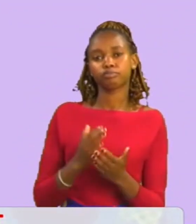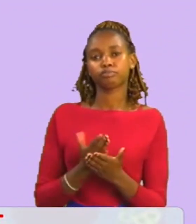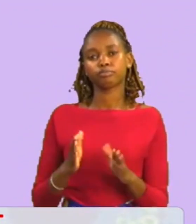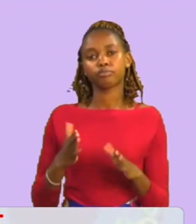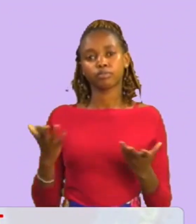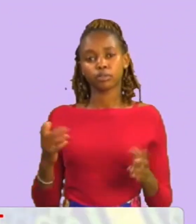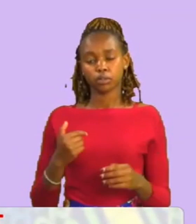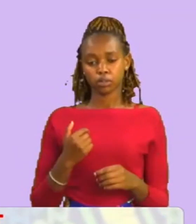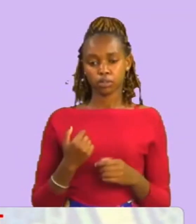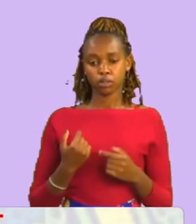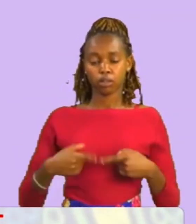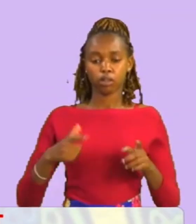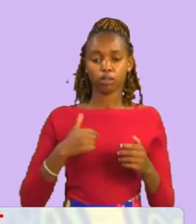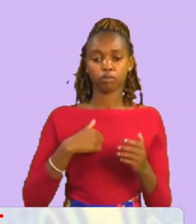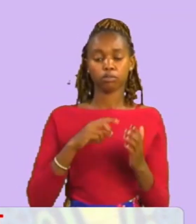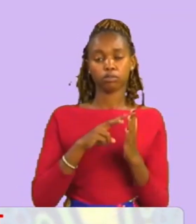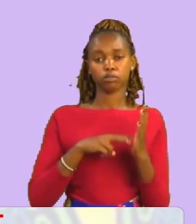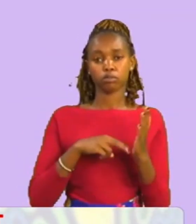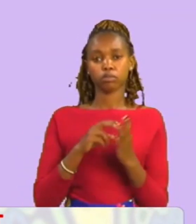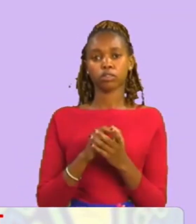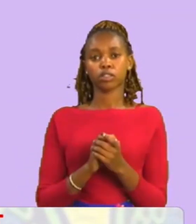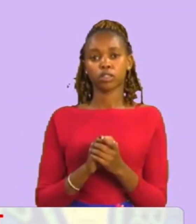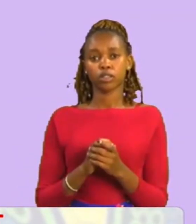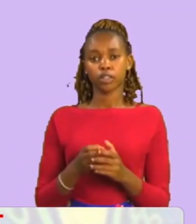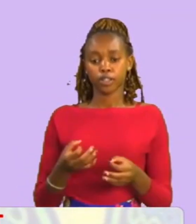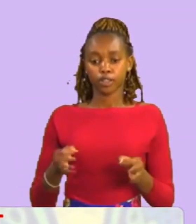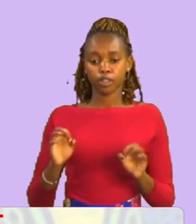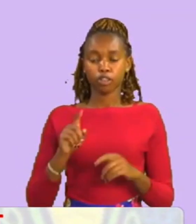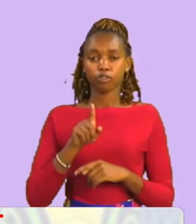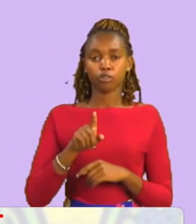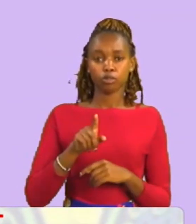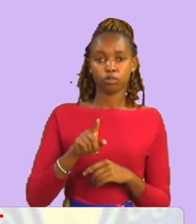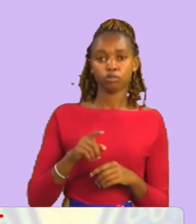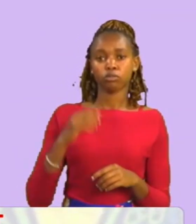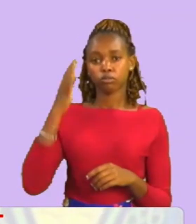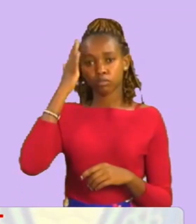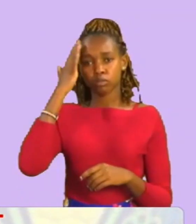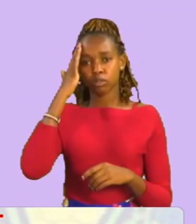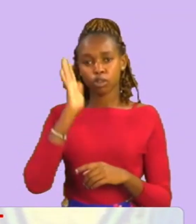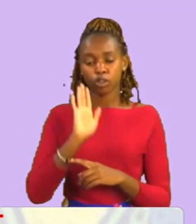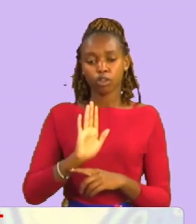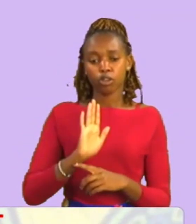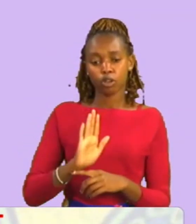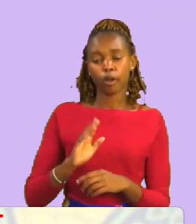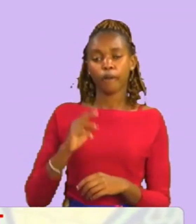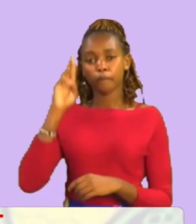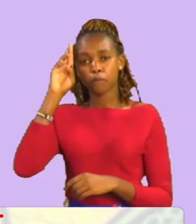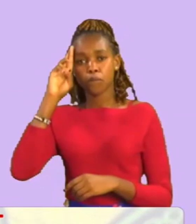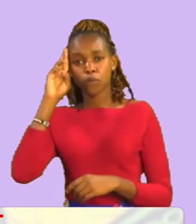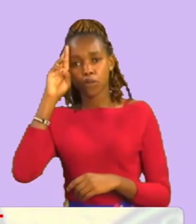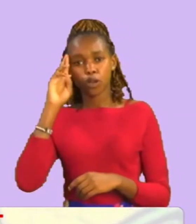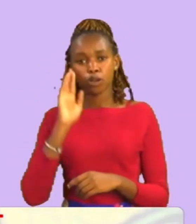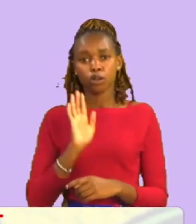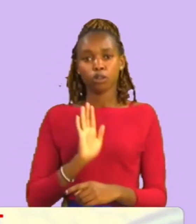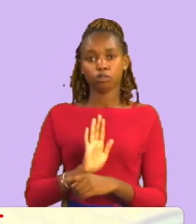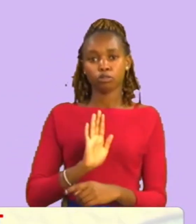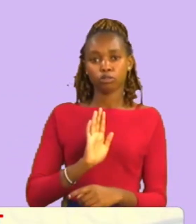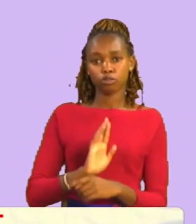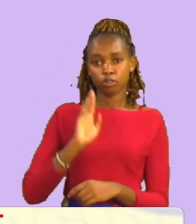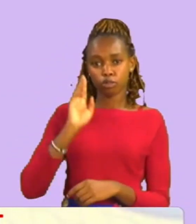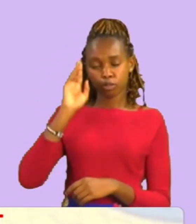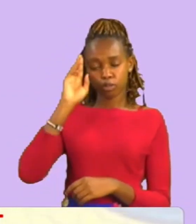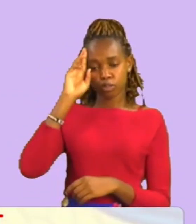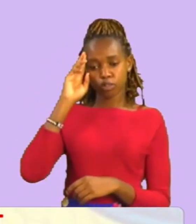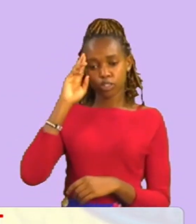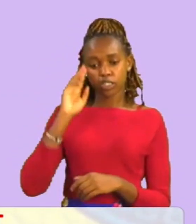what I need to say. Na inasema hivi: if you can't figure out your purpose, figure out your passion. For your passion will lead you right to